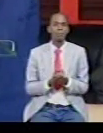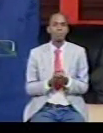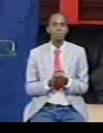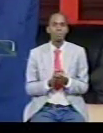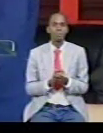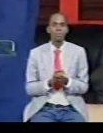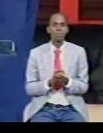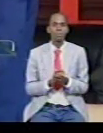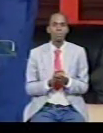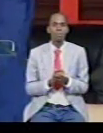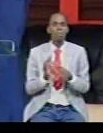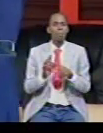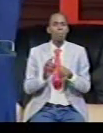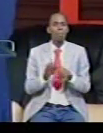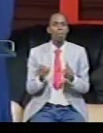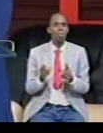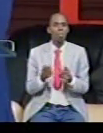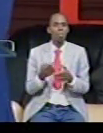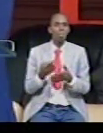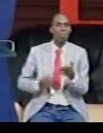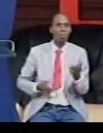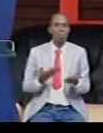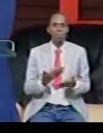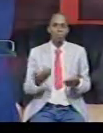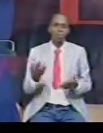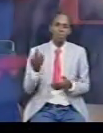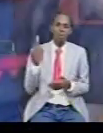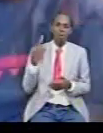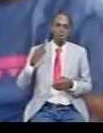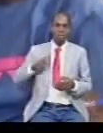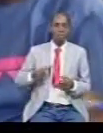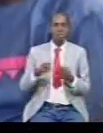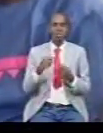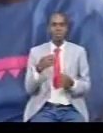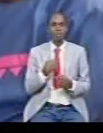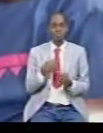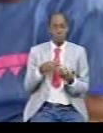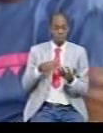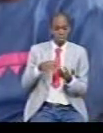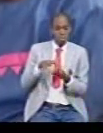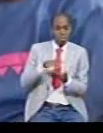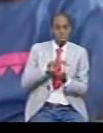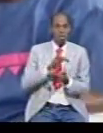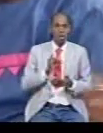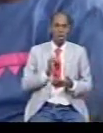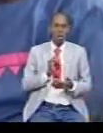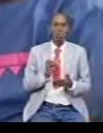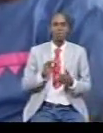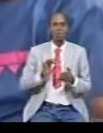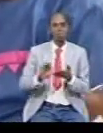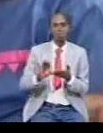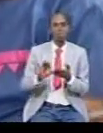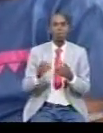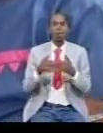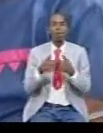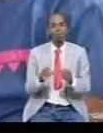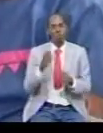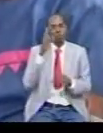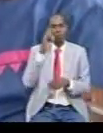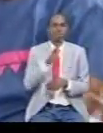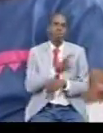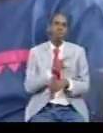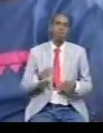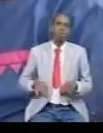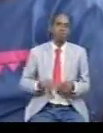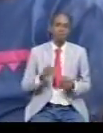7, but what things were gain to me, those I counted loss for Christ.